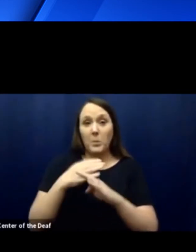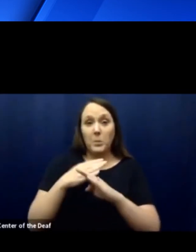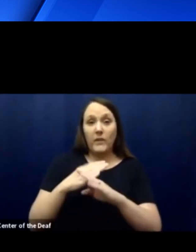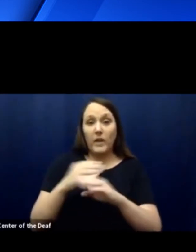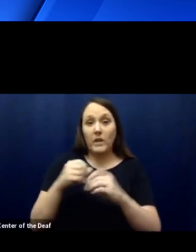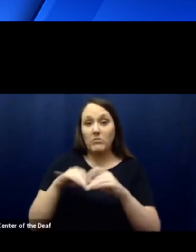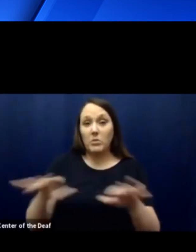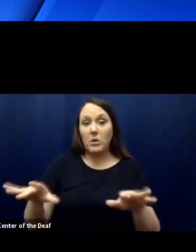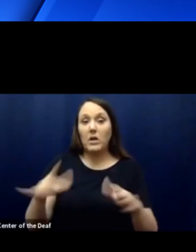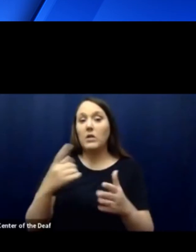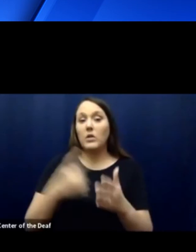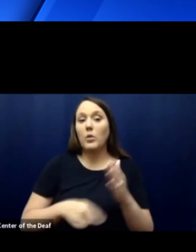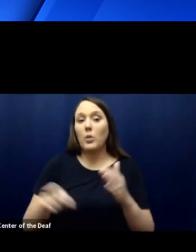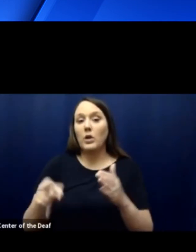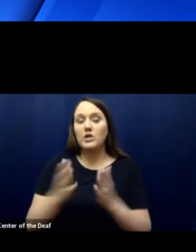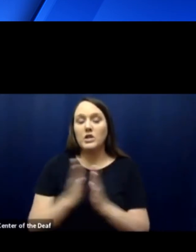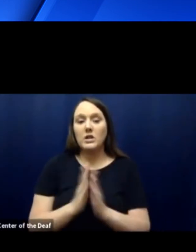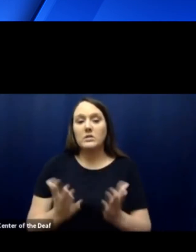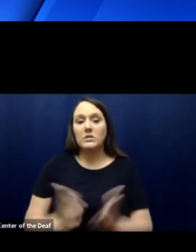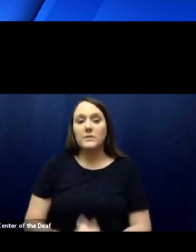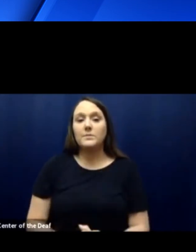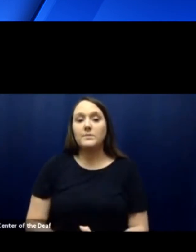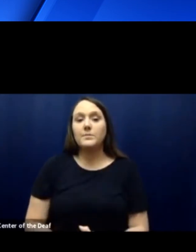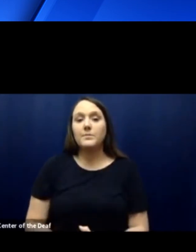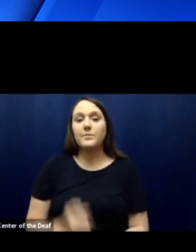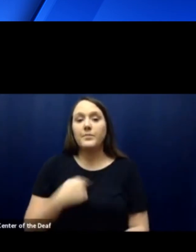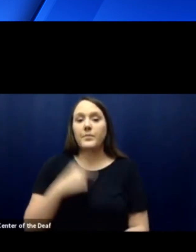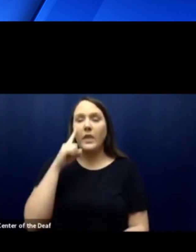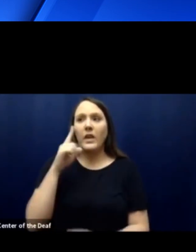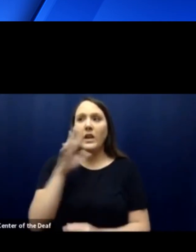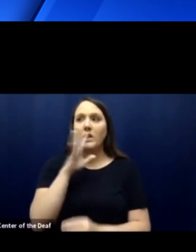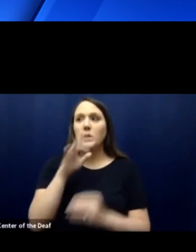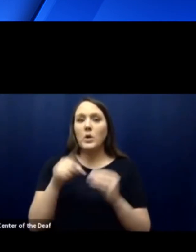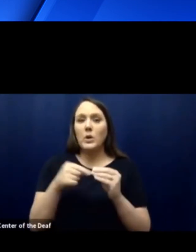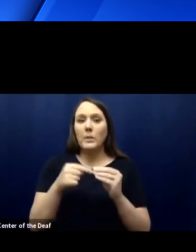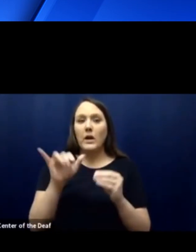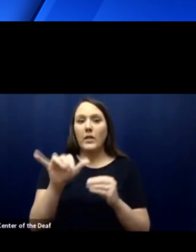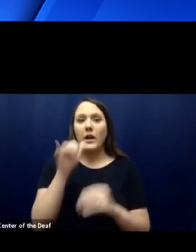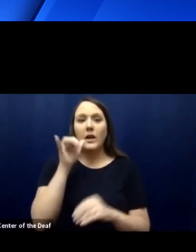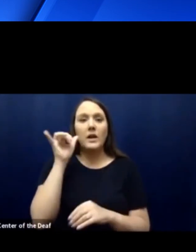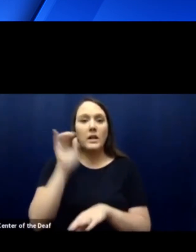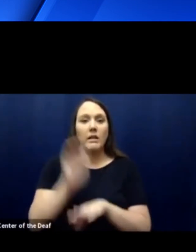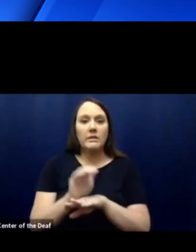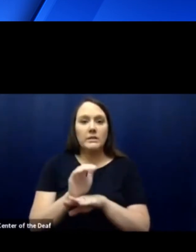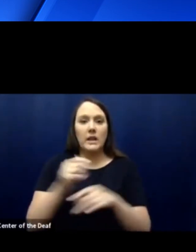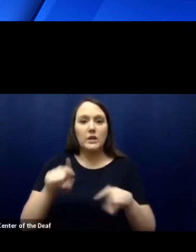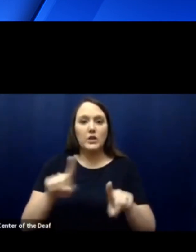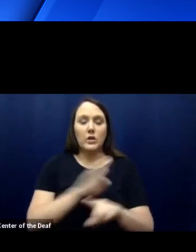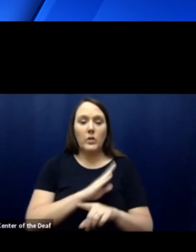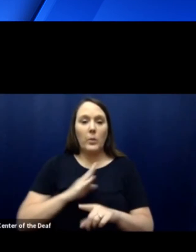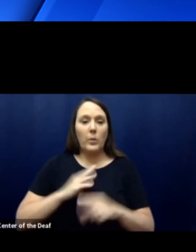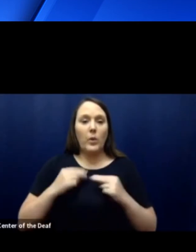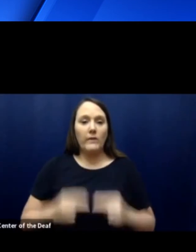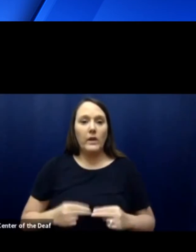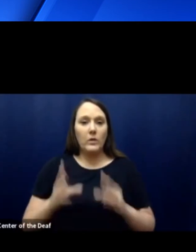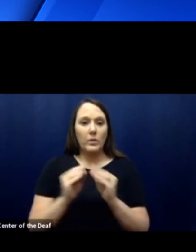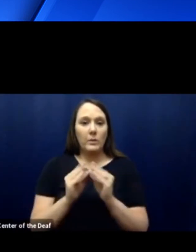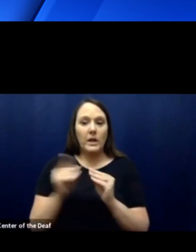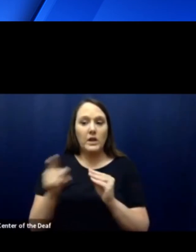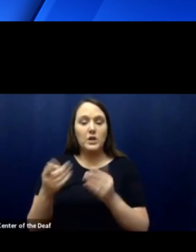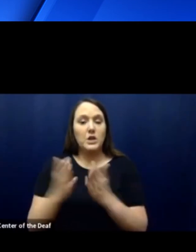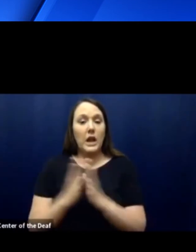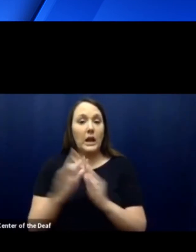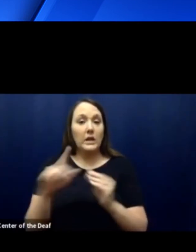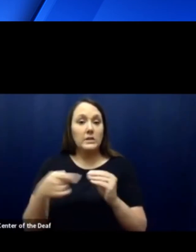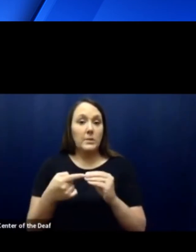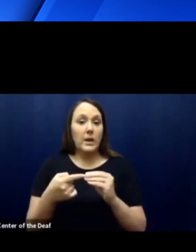her to take? I believe I spoke about that last night in the Board of Health meeting. She asked us about